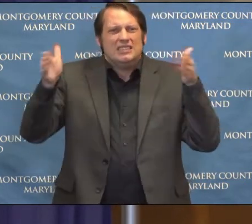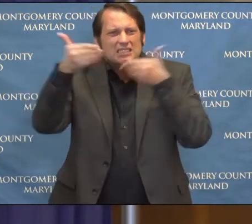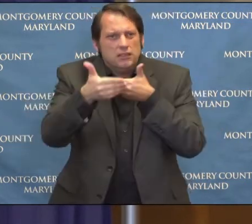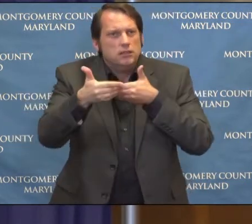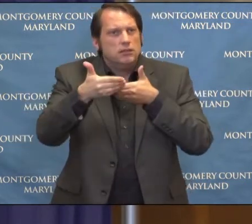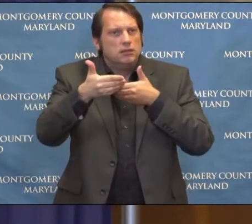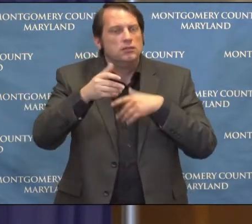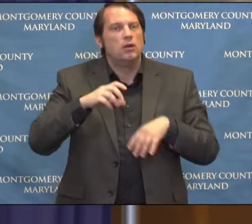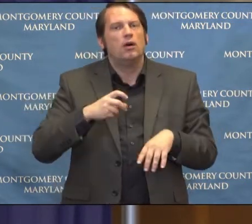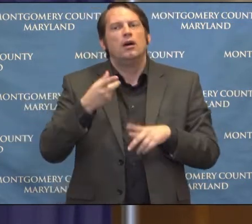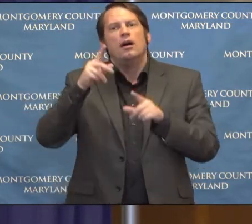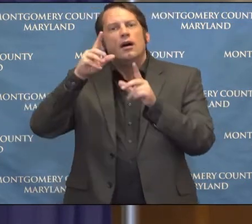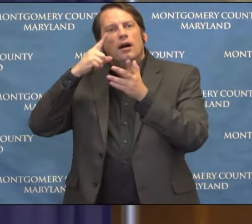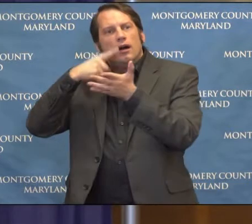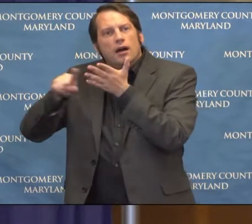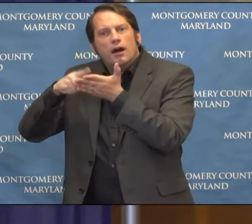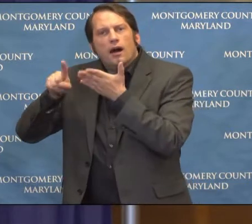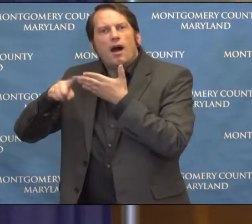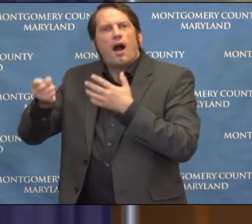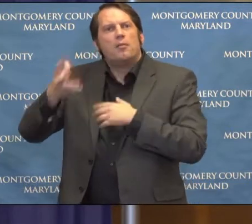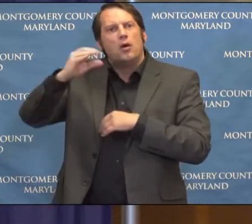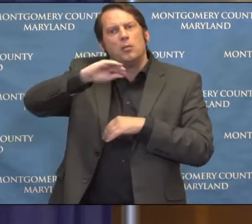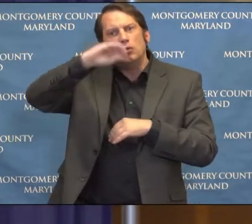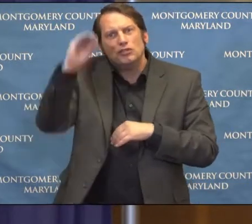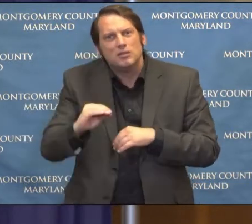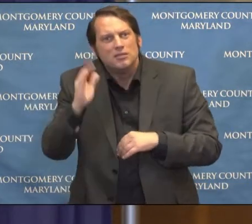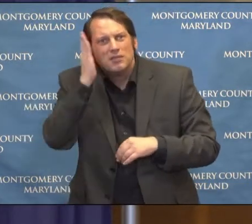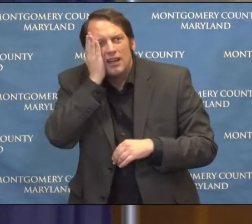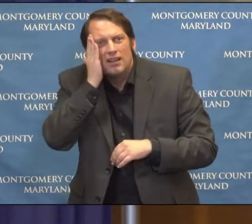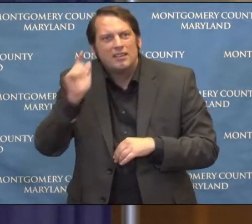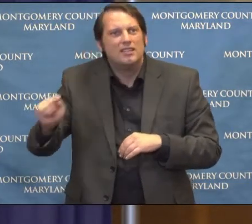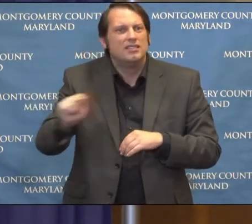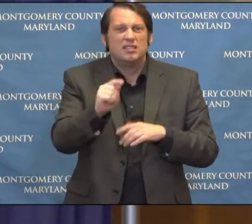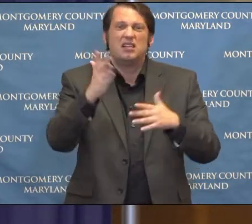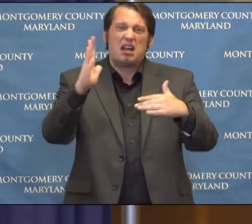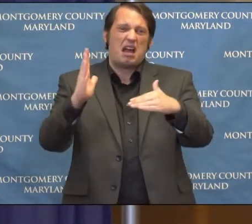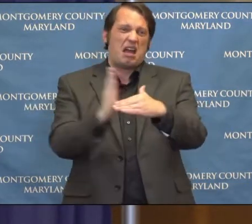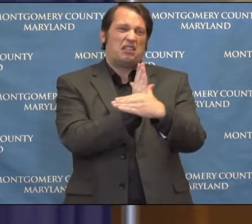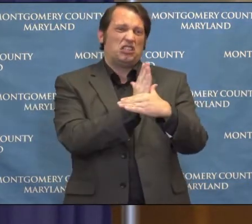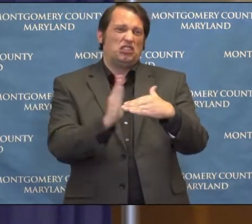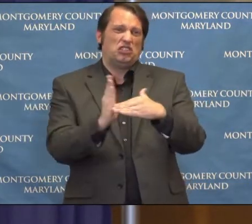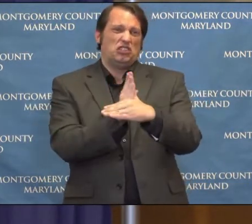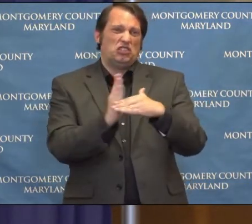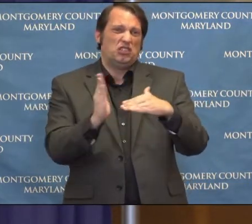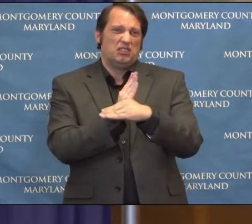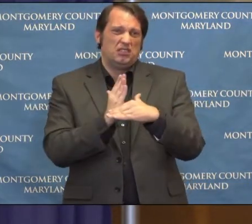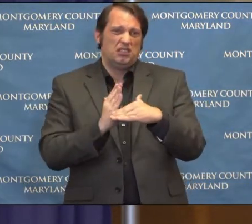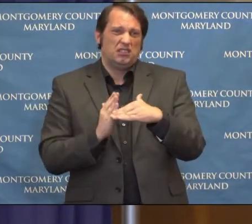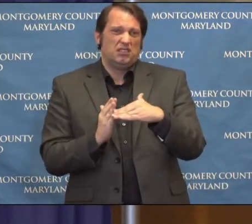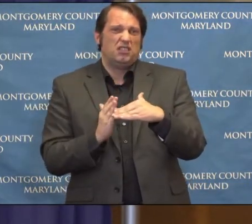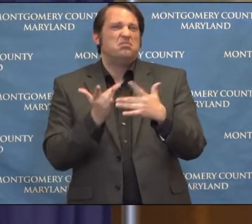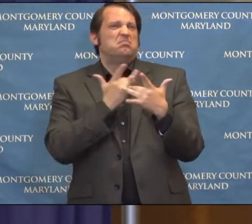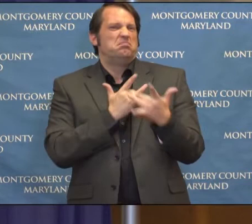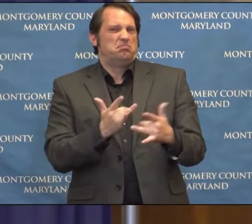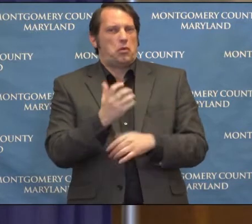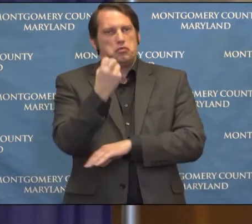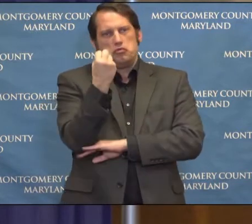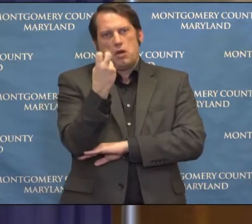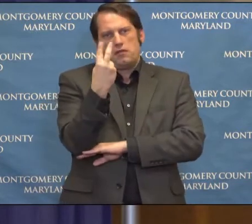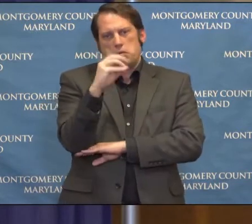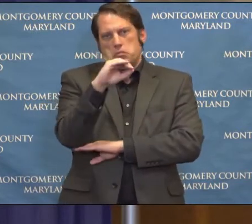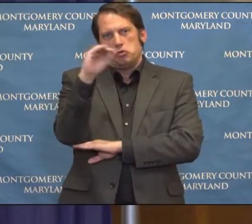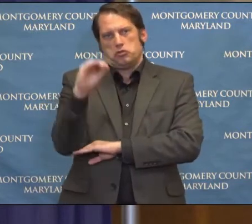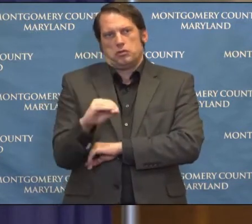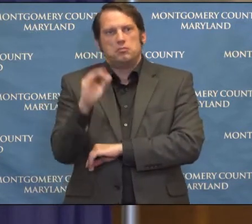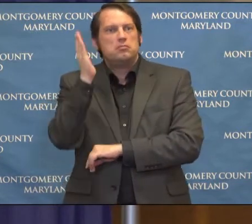average, any given day in a non-COVID setting, most hospitals have about 12% of their beds utilized for